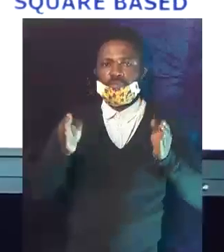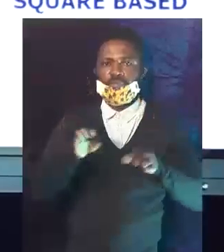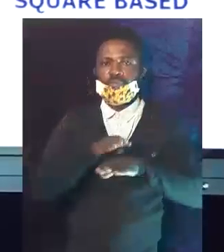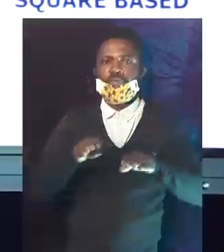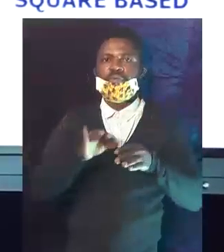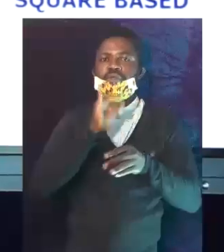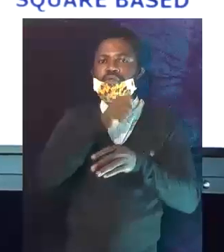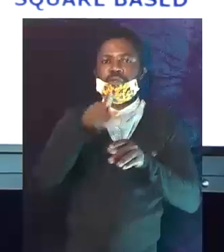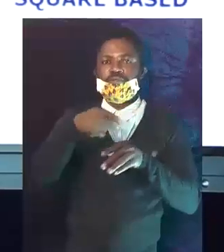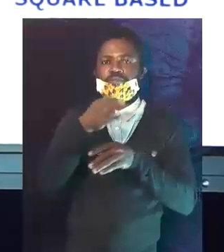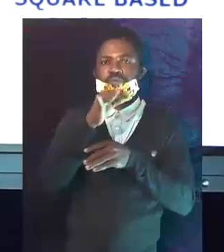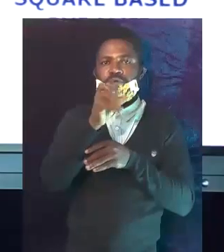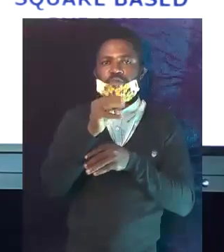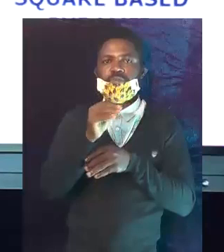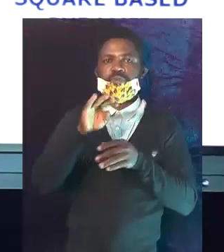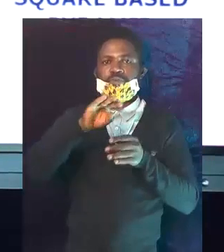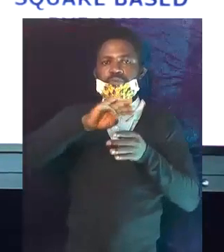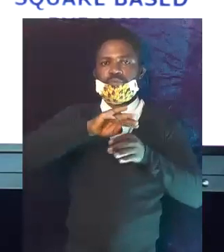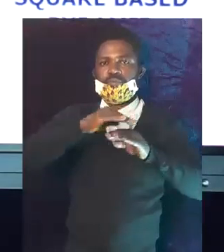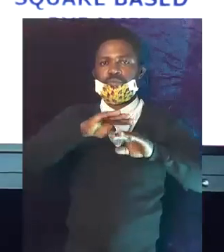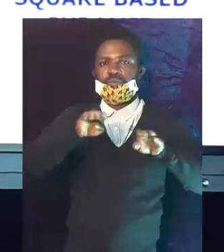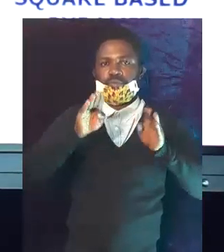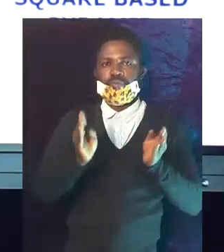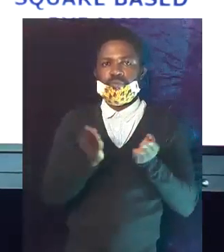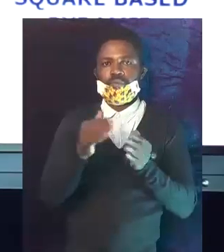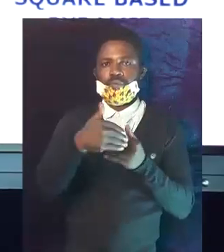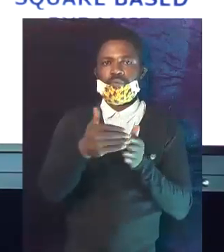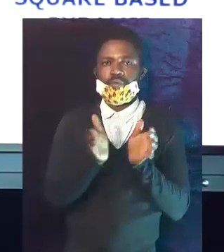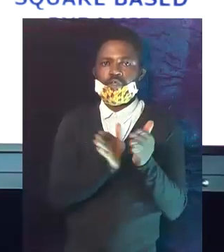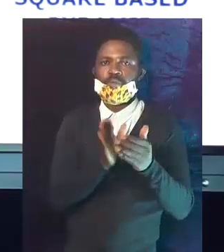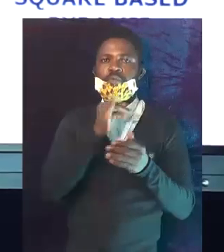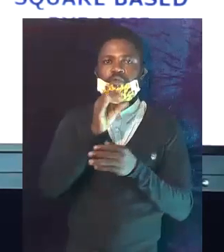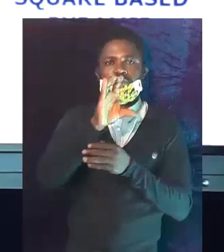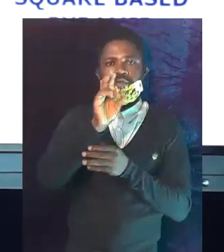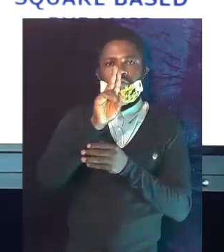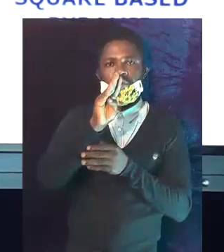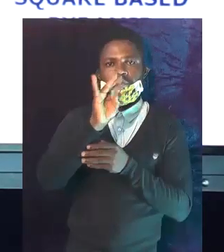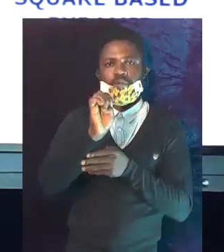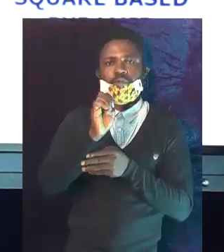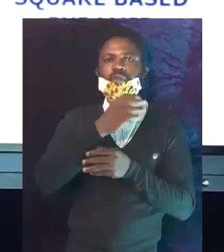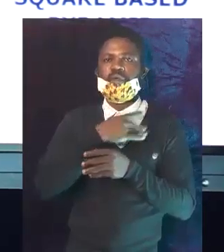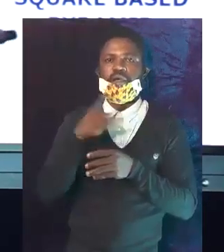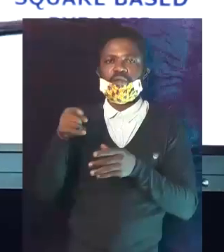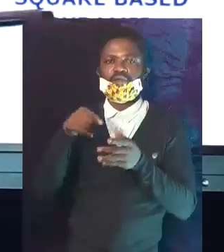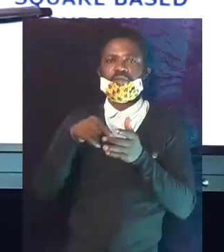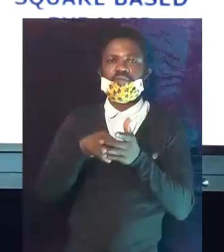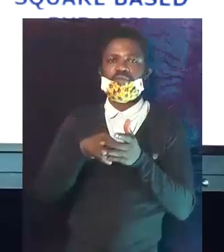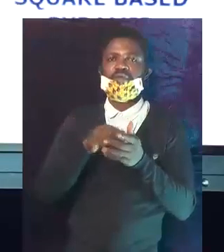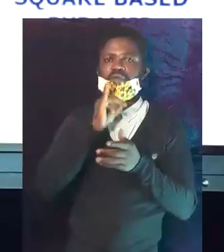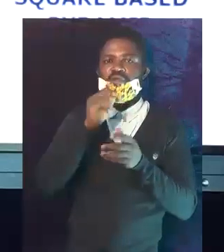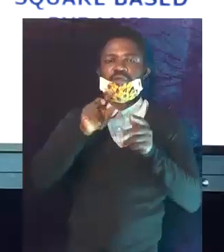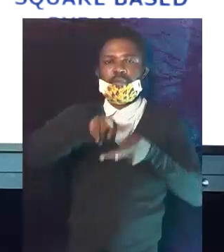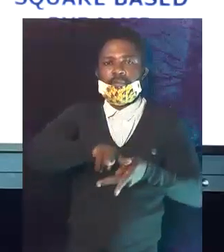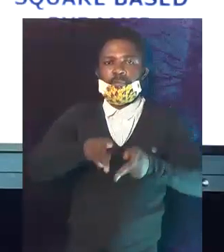bottom, is a prism. It is a cube, in fact, because all the edges and faces are equal. And that, my friend,